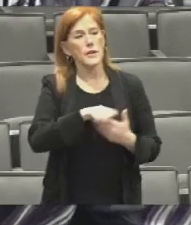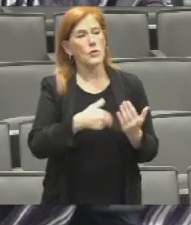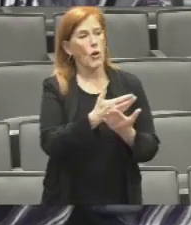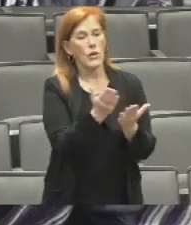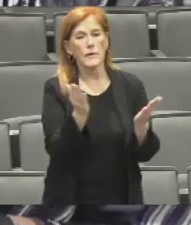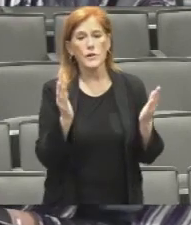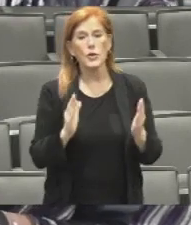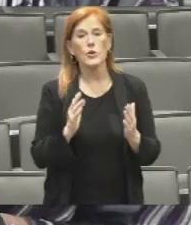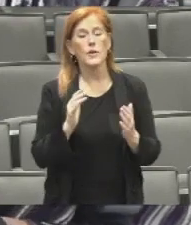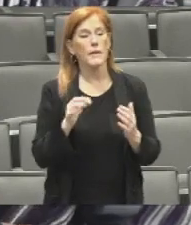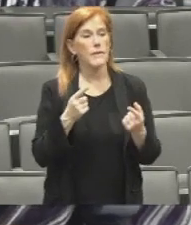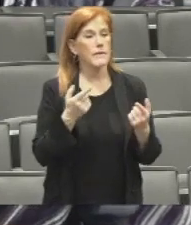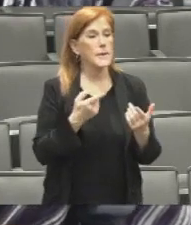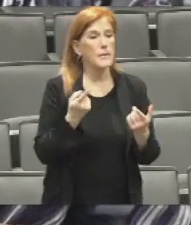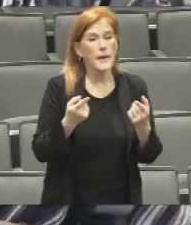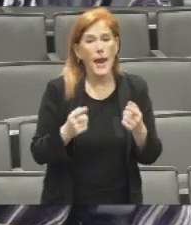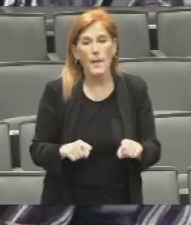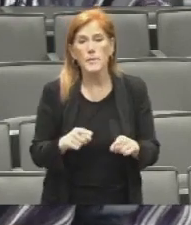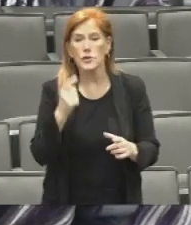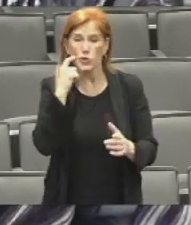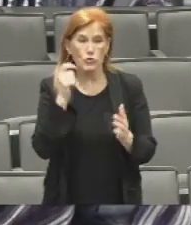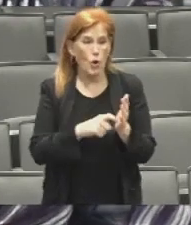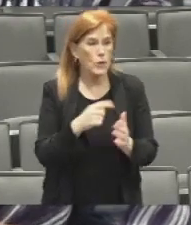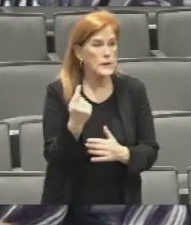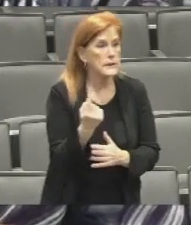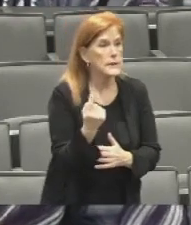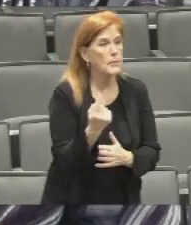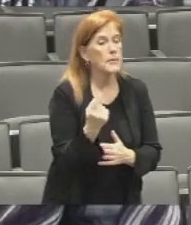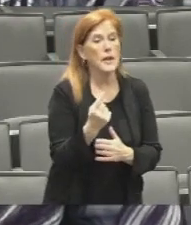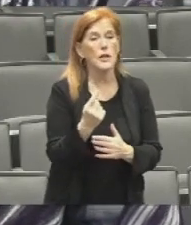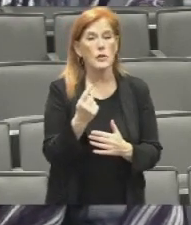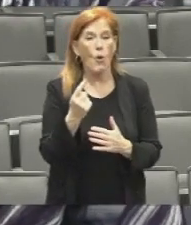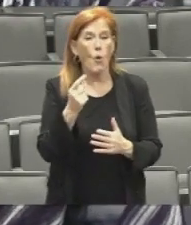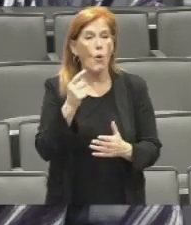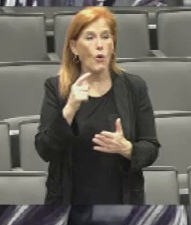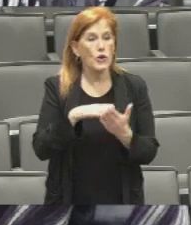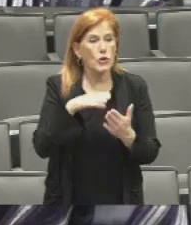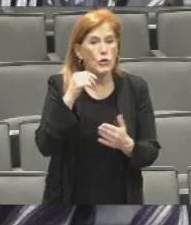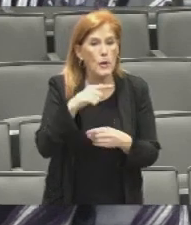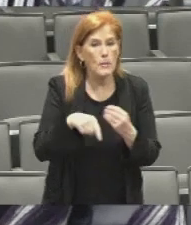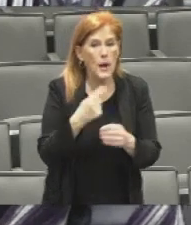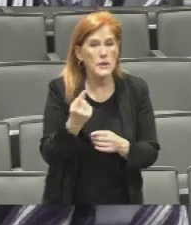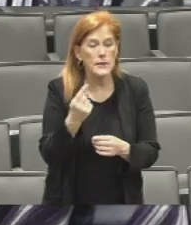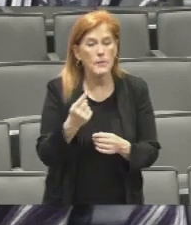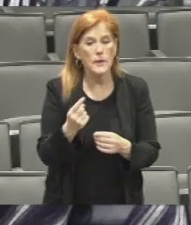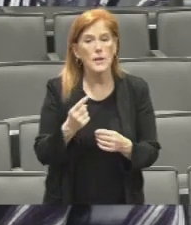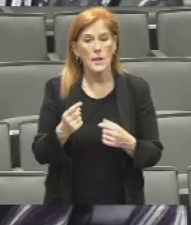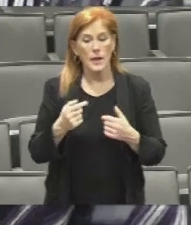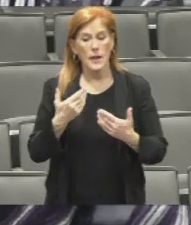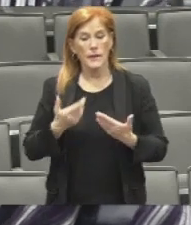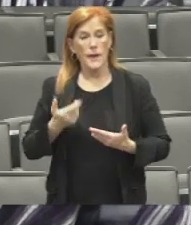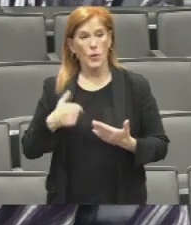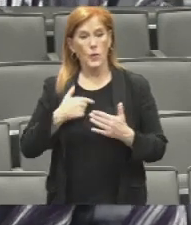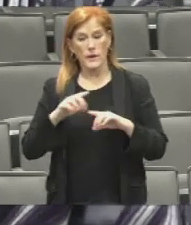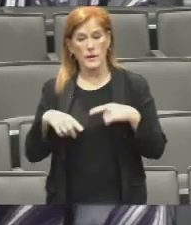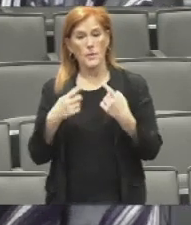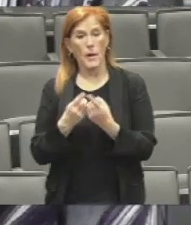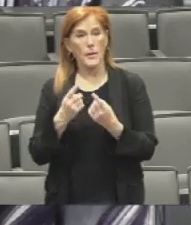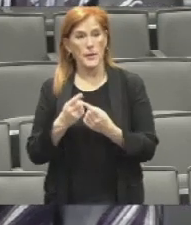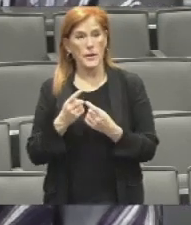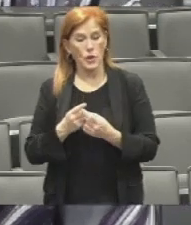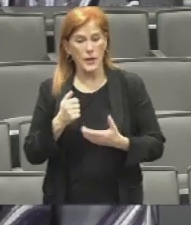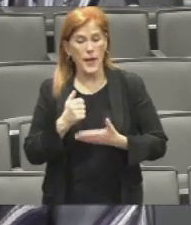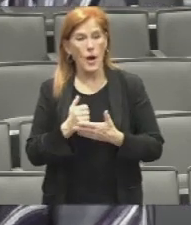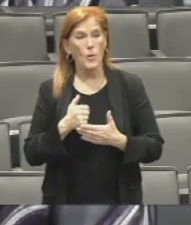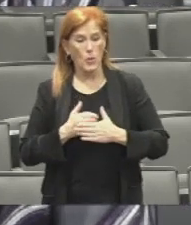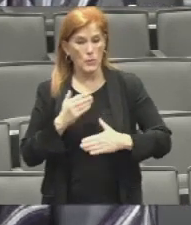those incidences occur, or when you see something that the department could actually interfere or could prevent from happening, let us